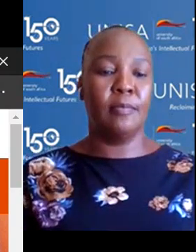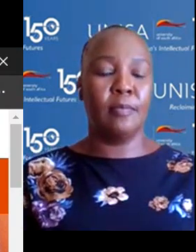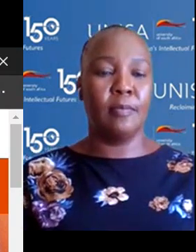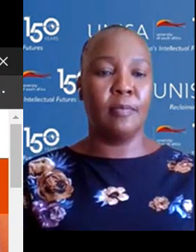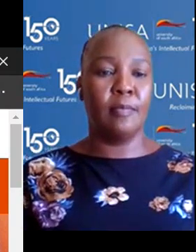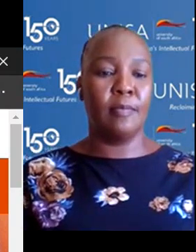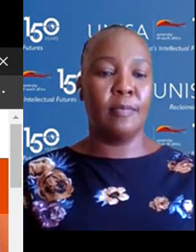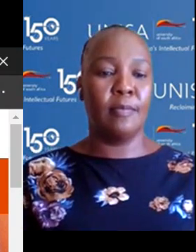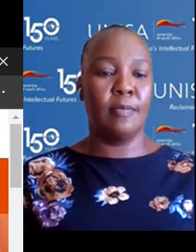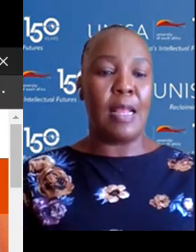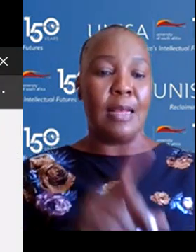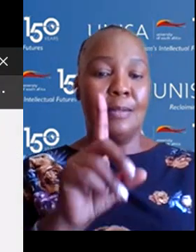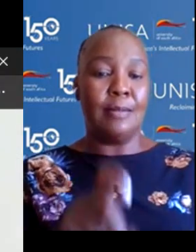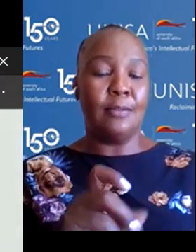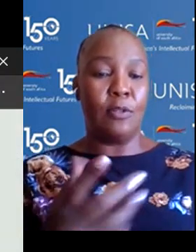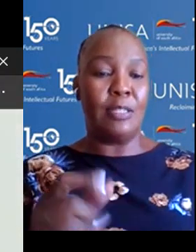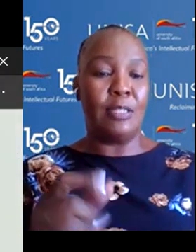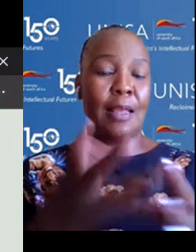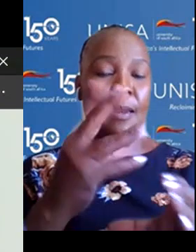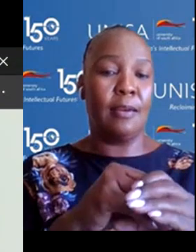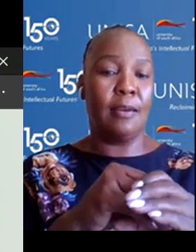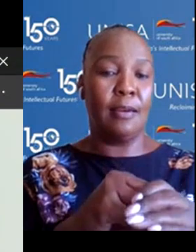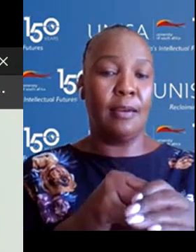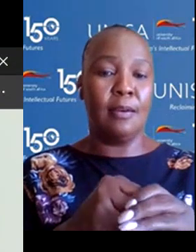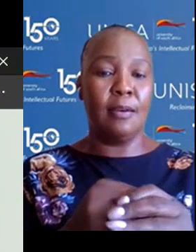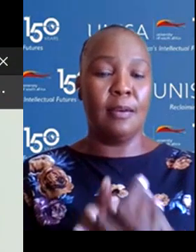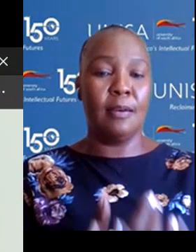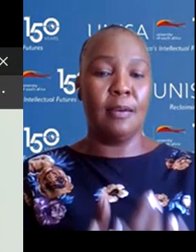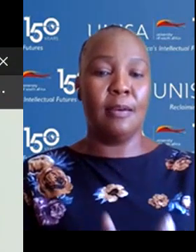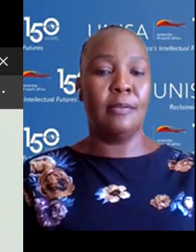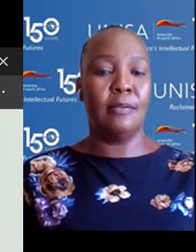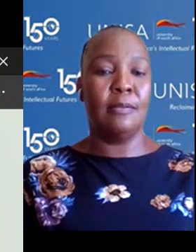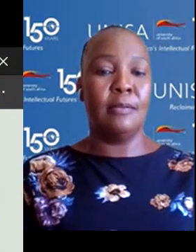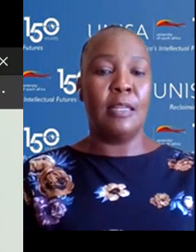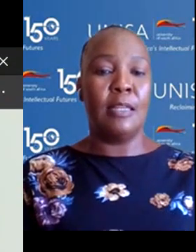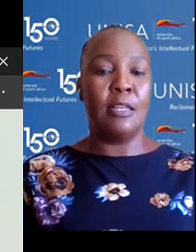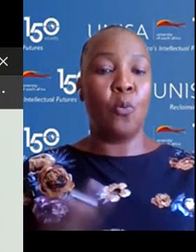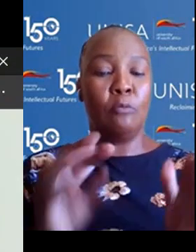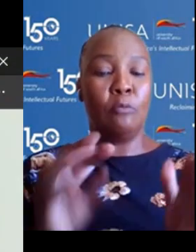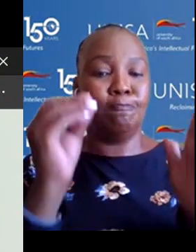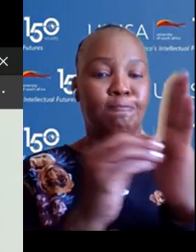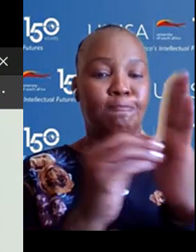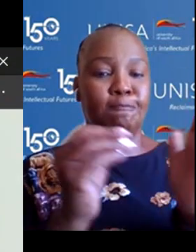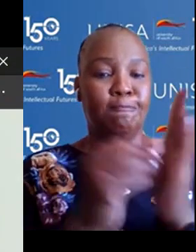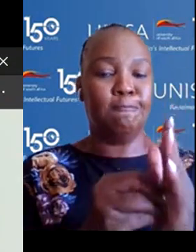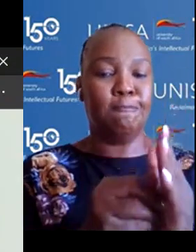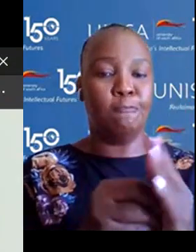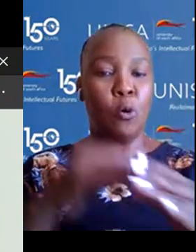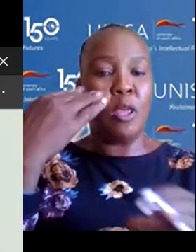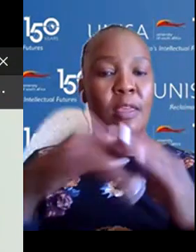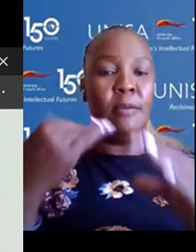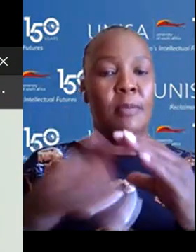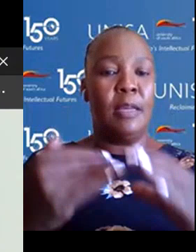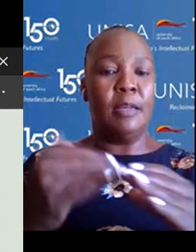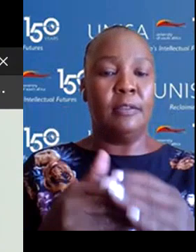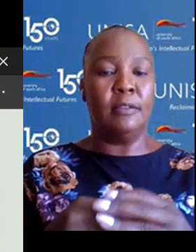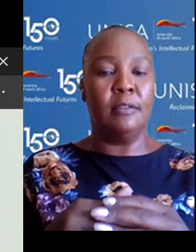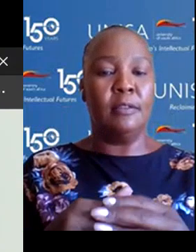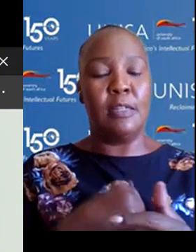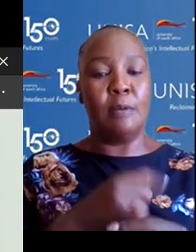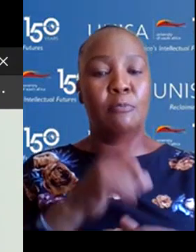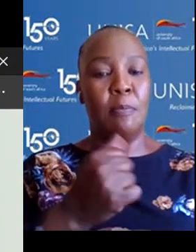Okay, so you click on sign in. This is where you type in your email address. In my case, I'm using my staff